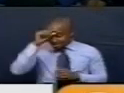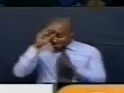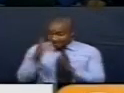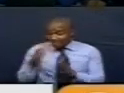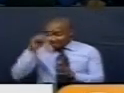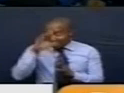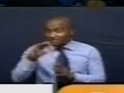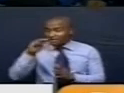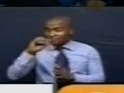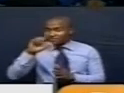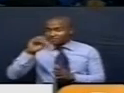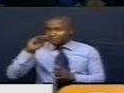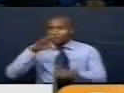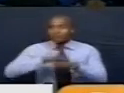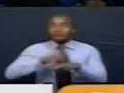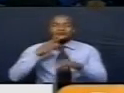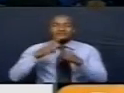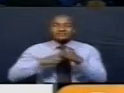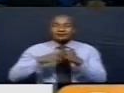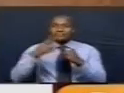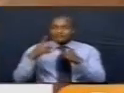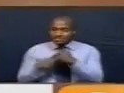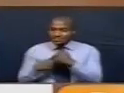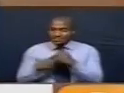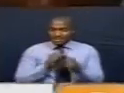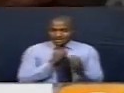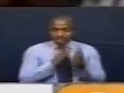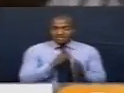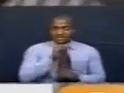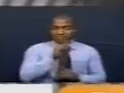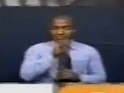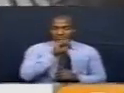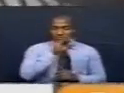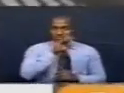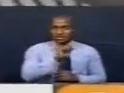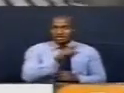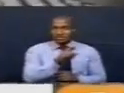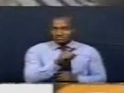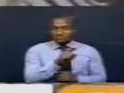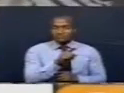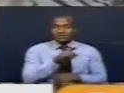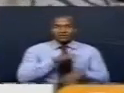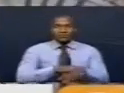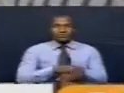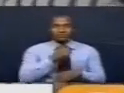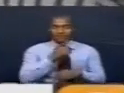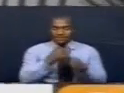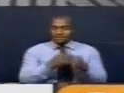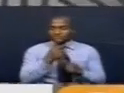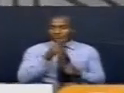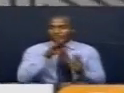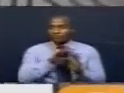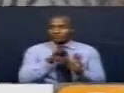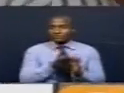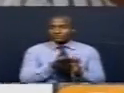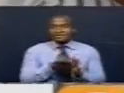got 746 votes, and Senator Musila, who's up against the governor, got 182 votes. Those are